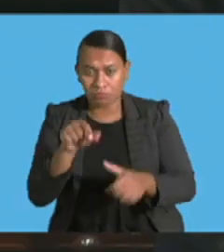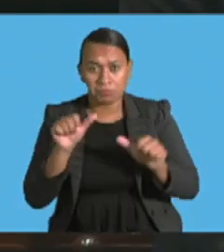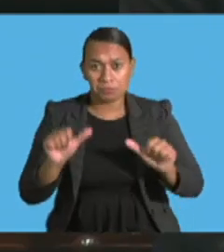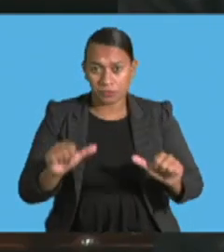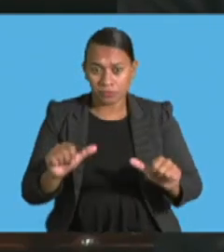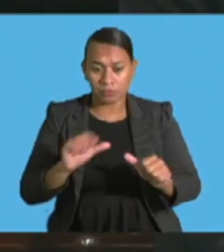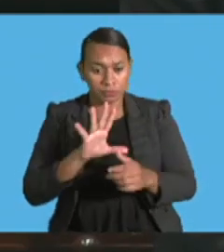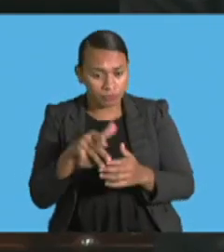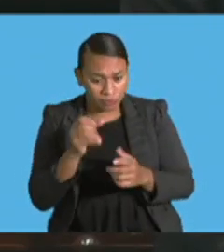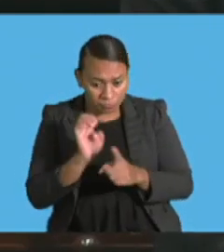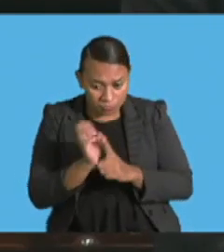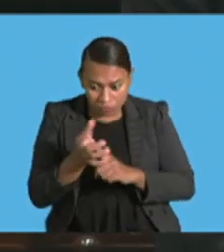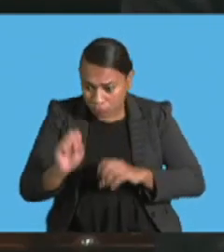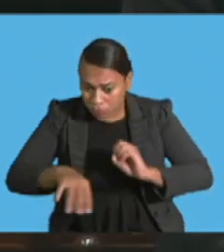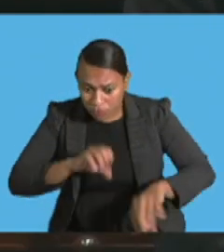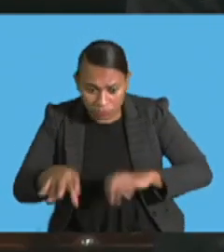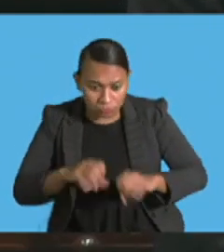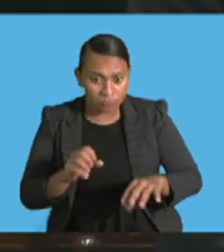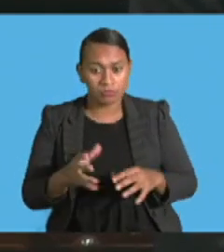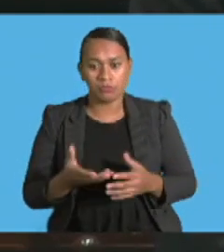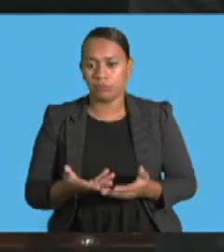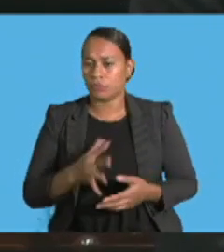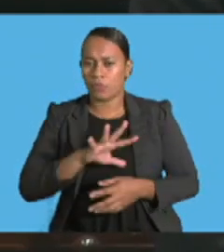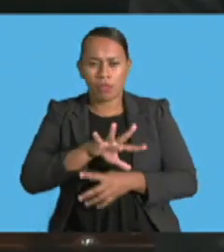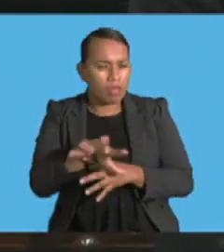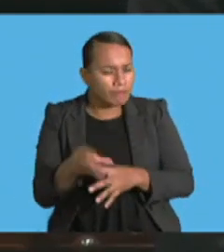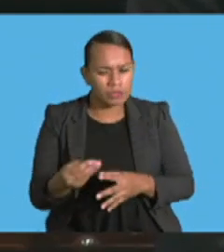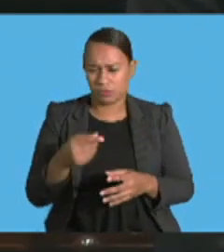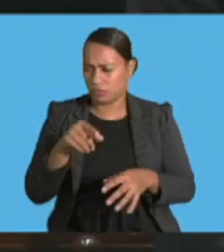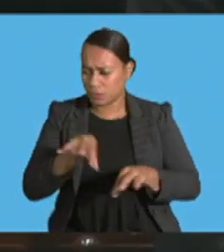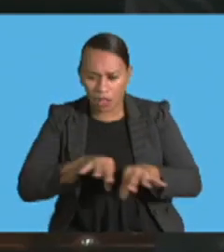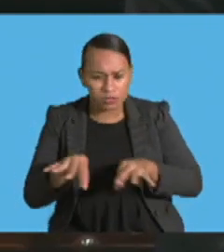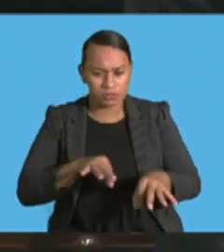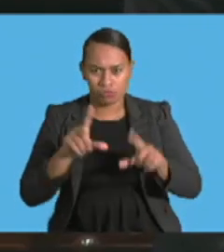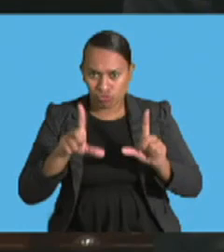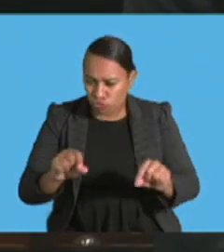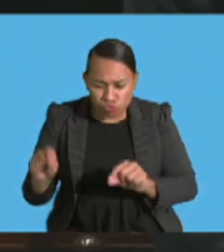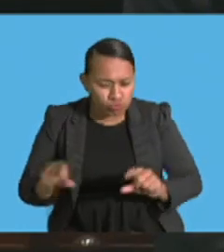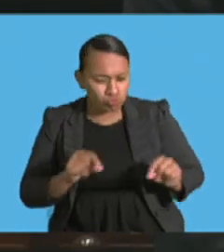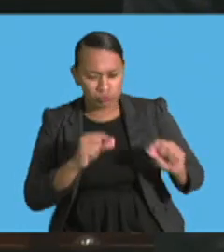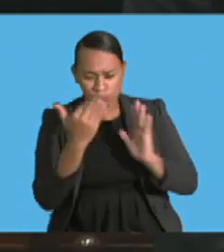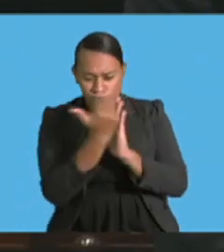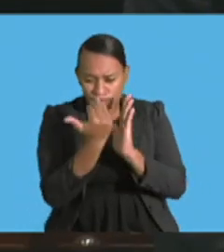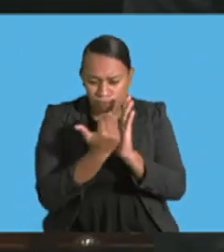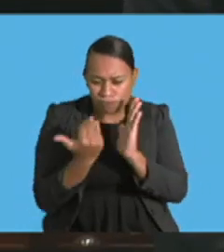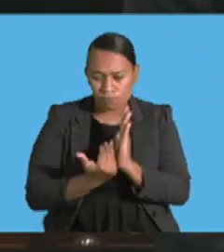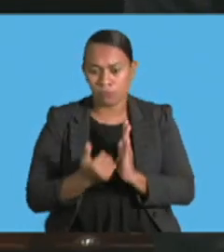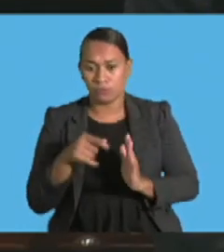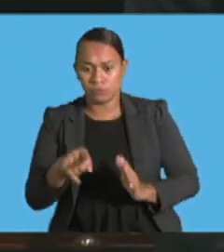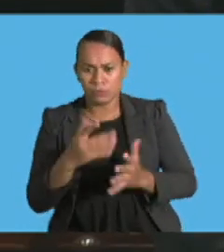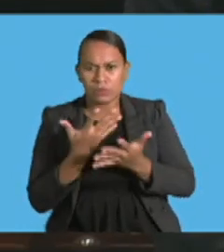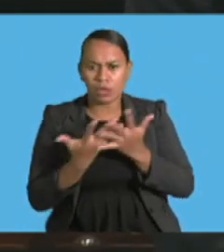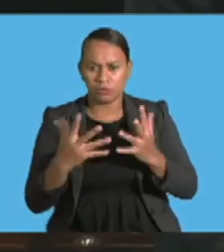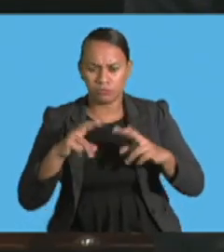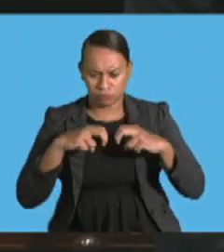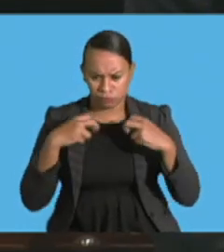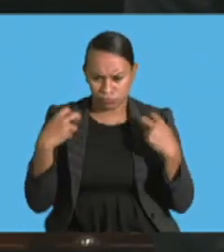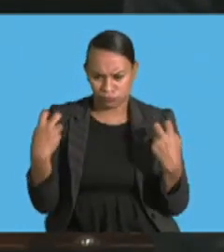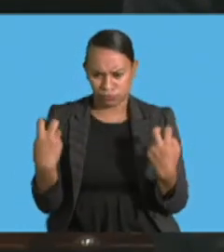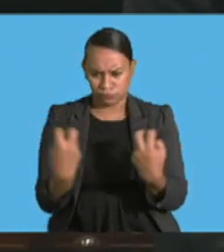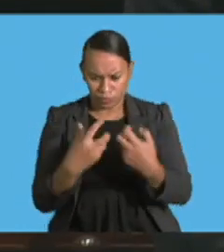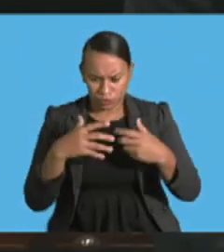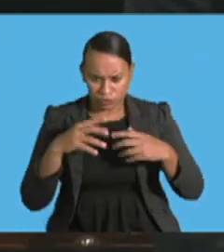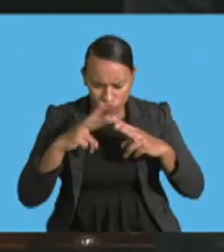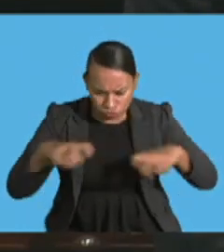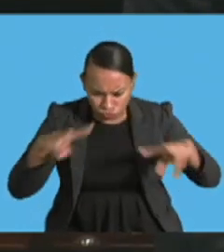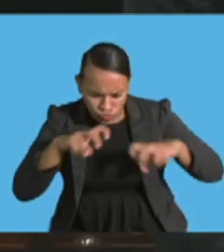is submitted by Ministry of Agriculture to Ministry of Waterways and Environment for their decision whether the EI must be undertaken. If